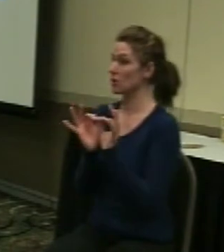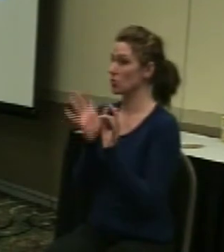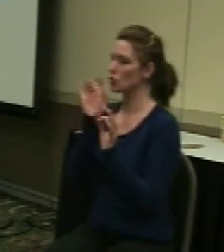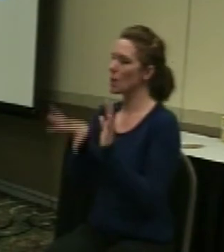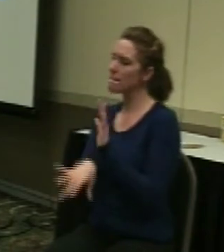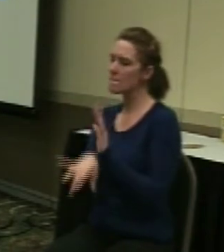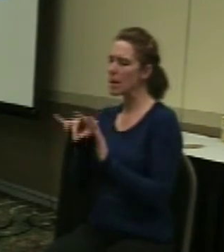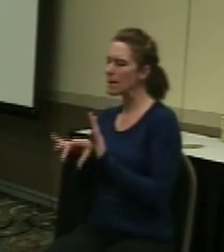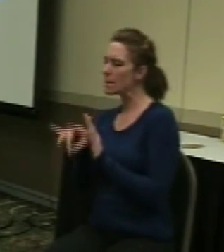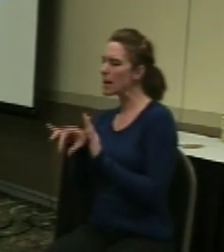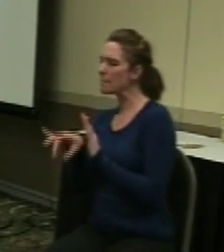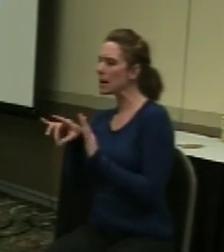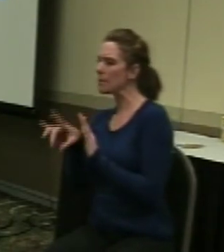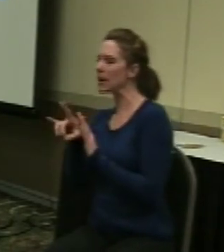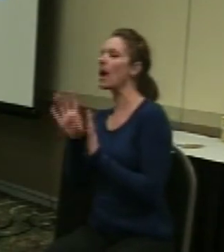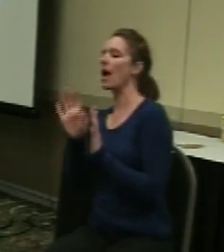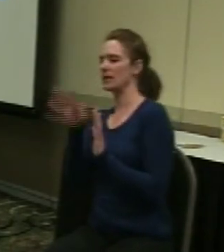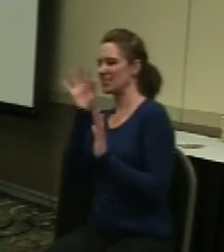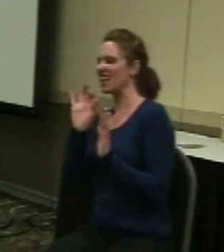choose and